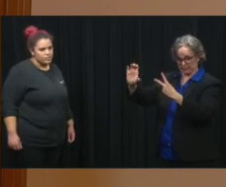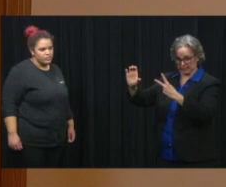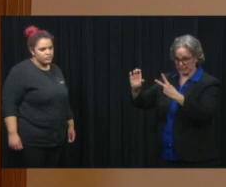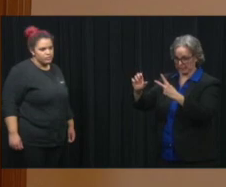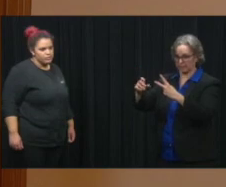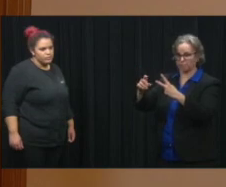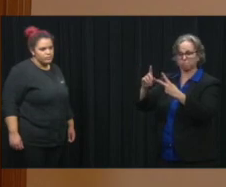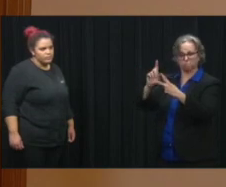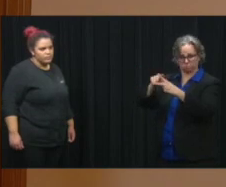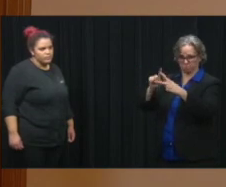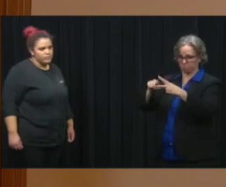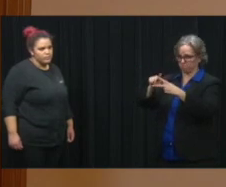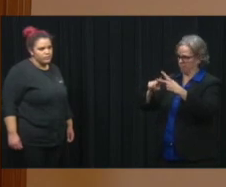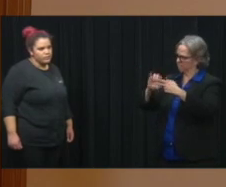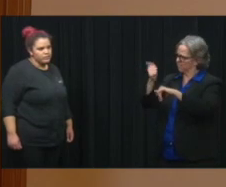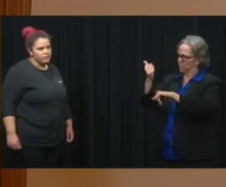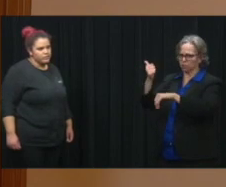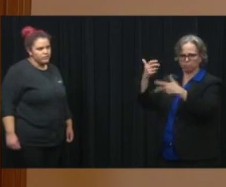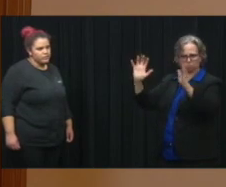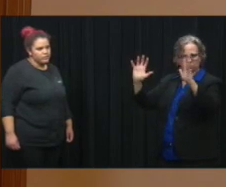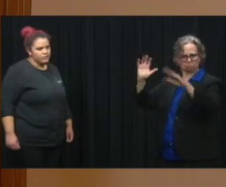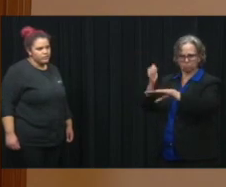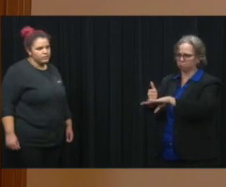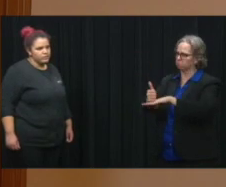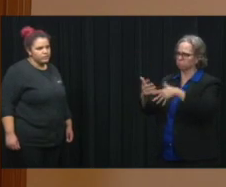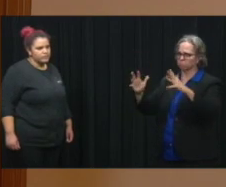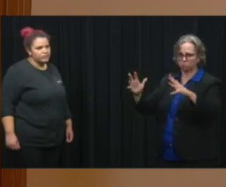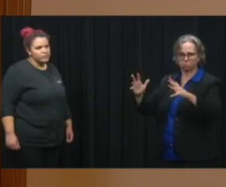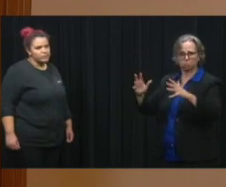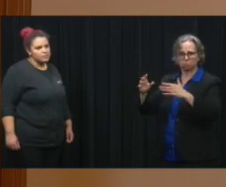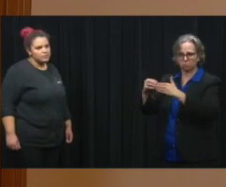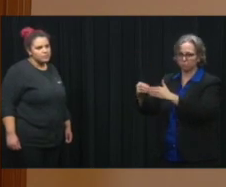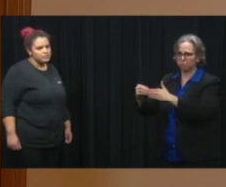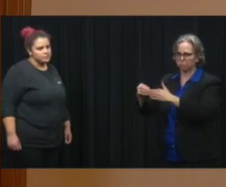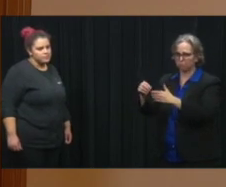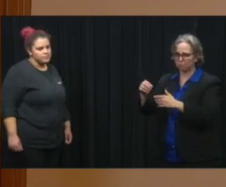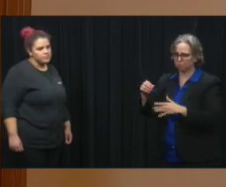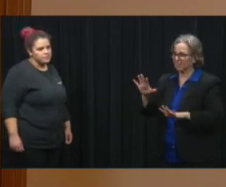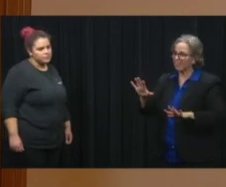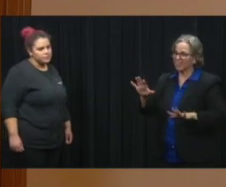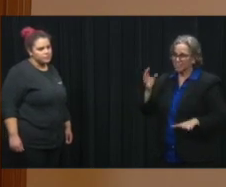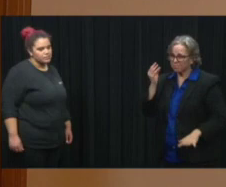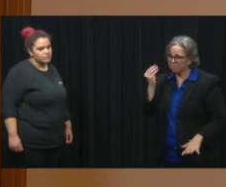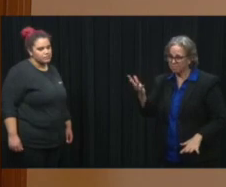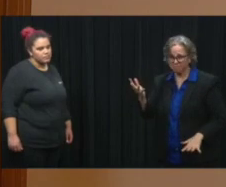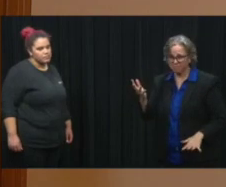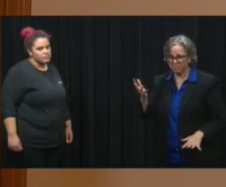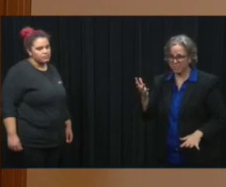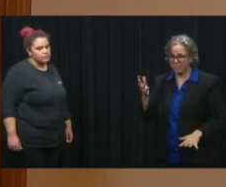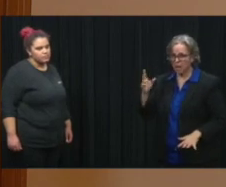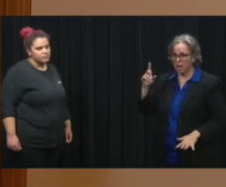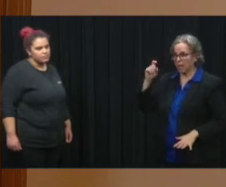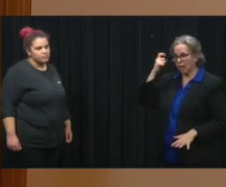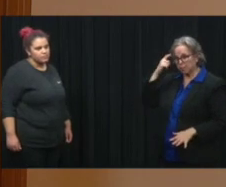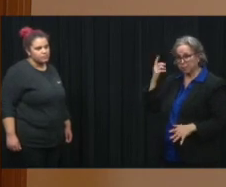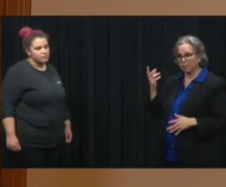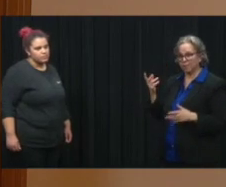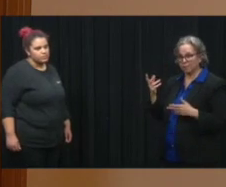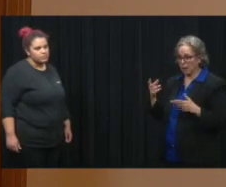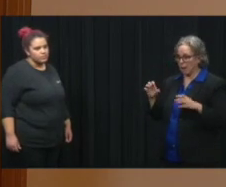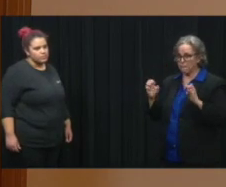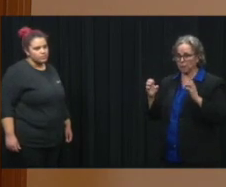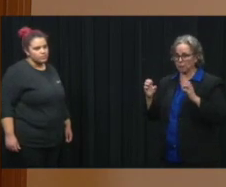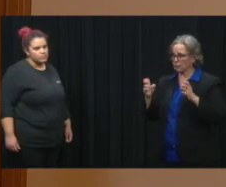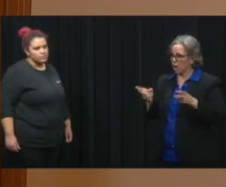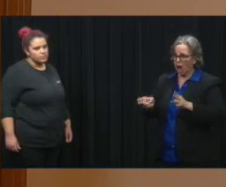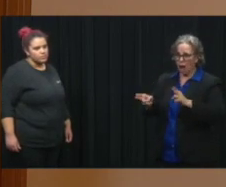doing, I can't tell you the urgency the governor is saying, is so deeply felt. And in a conversation I